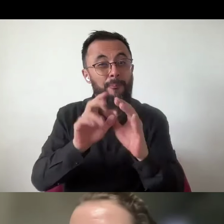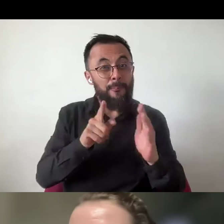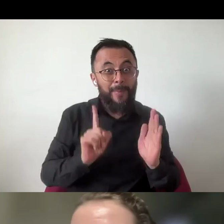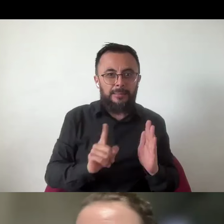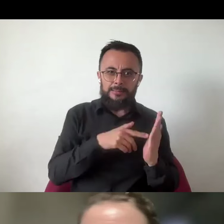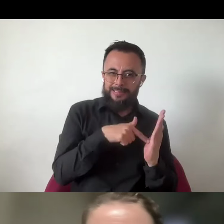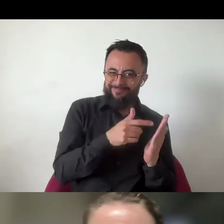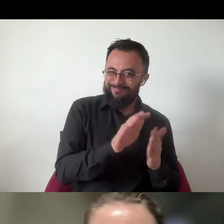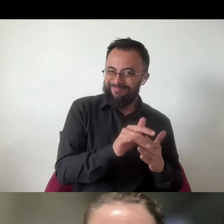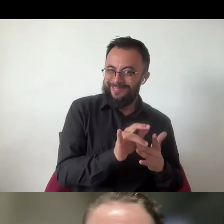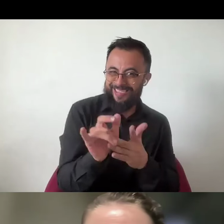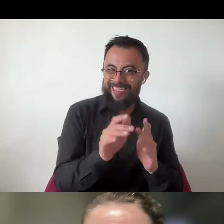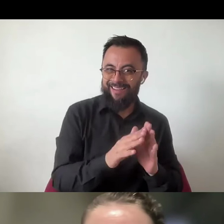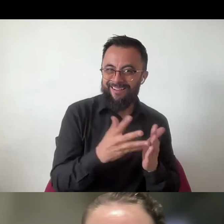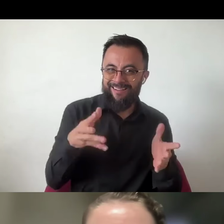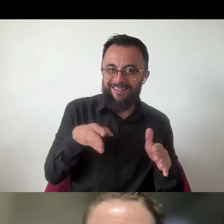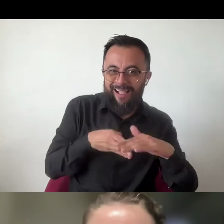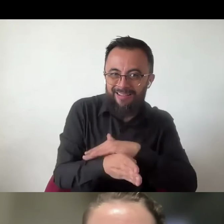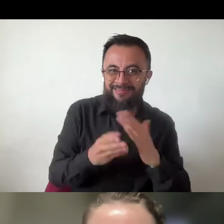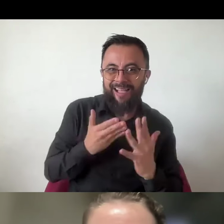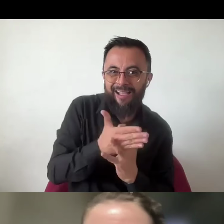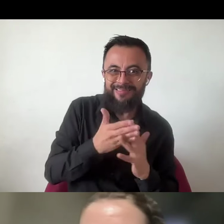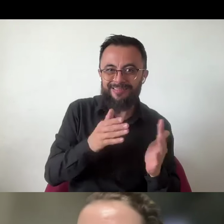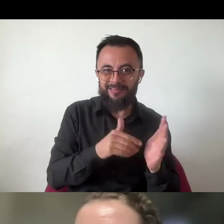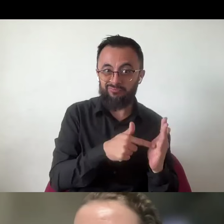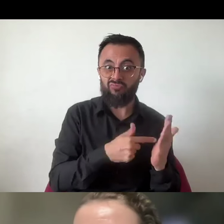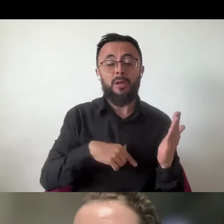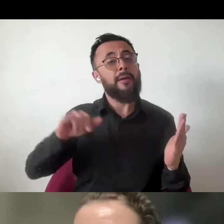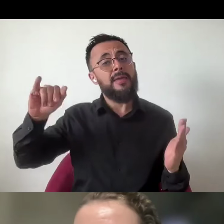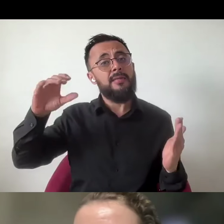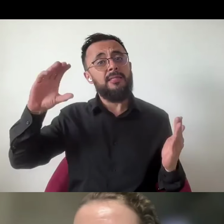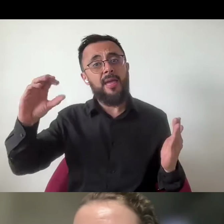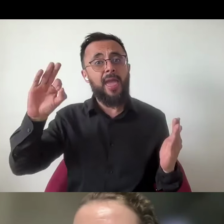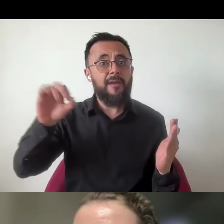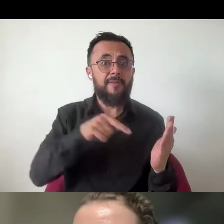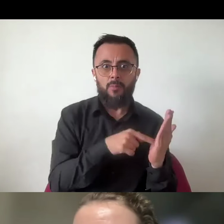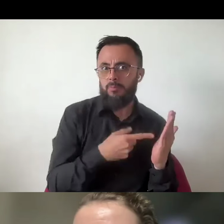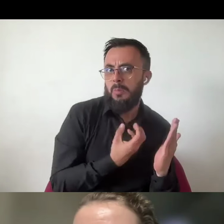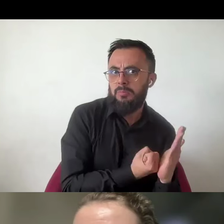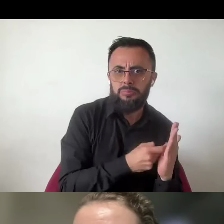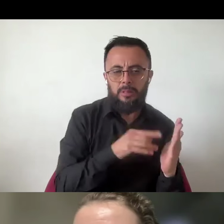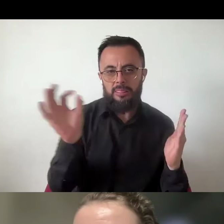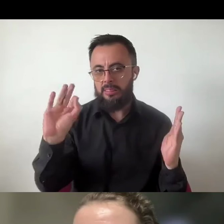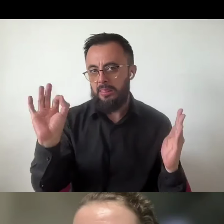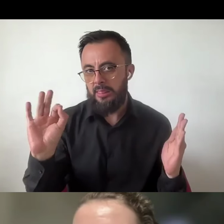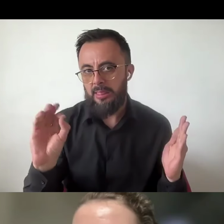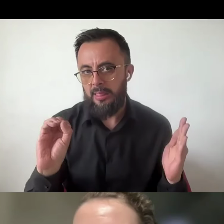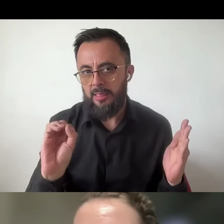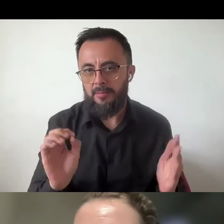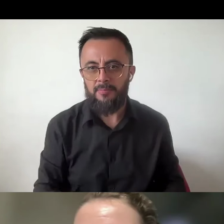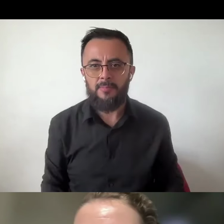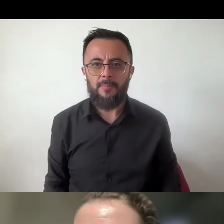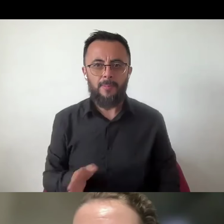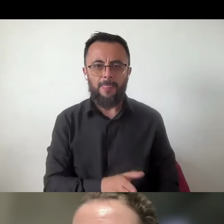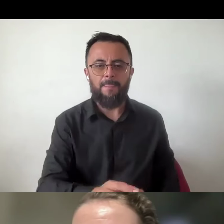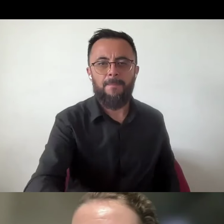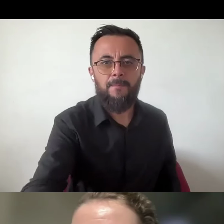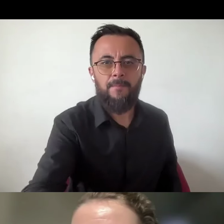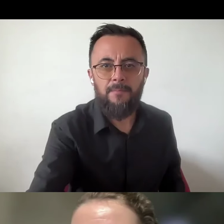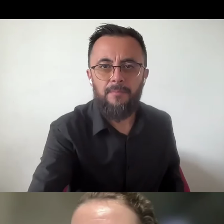Voy a hacerle una pregunta a la doctora Mina Brajovic, una pregunta que creo que es muy interesante. Going to ask Preguntan this question to Dr. cómo se Mina logra